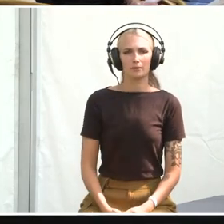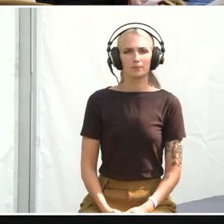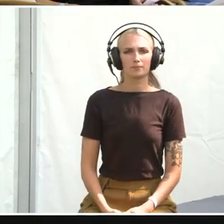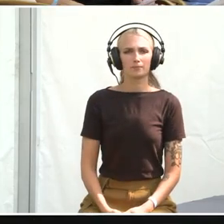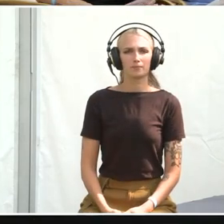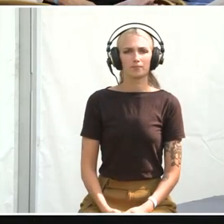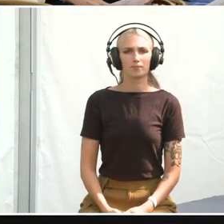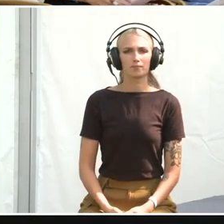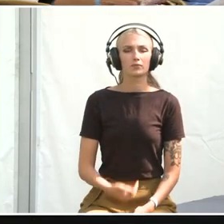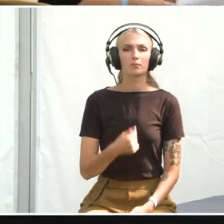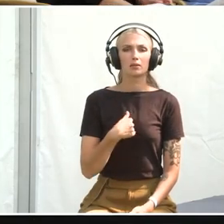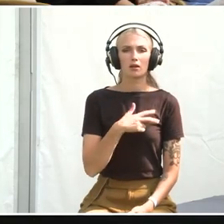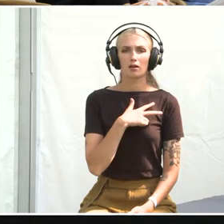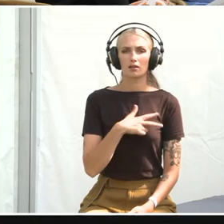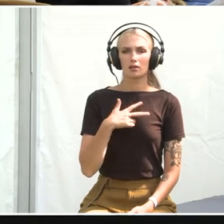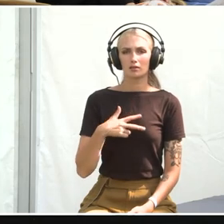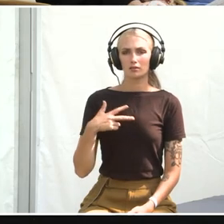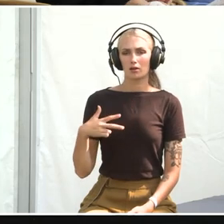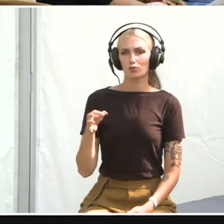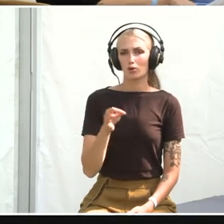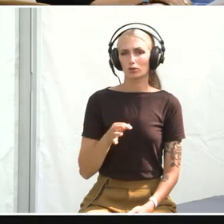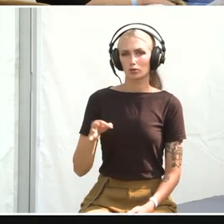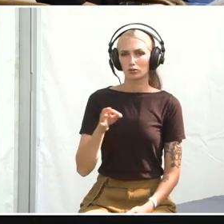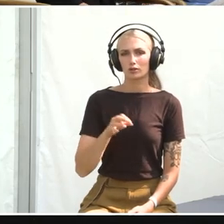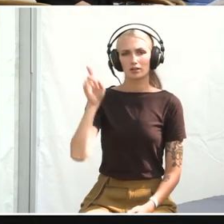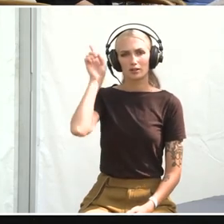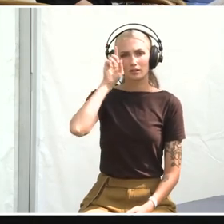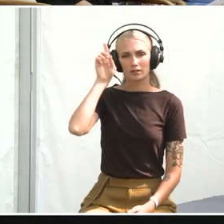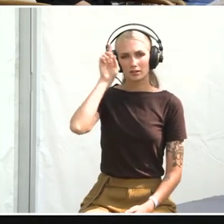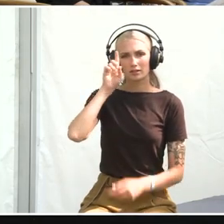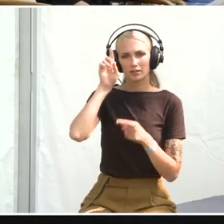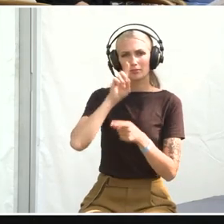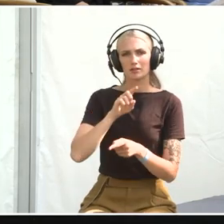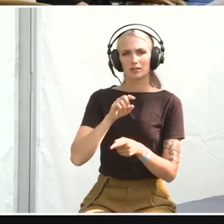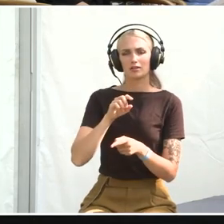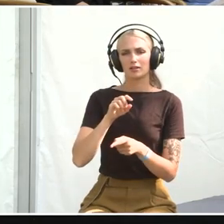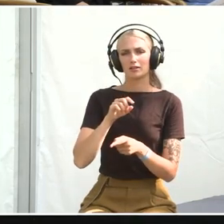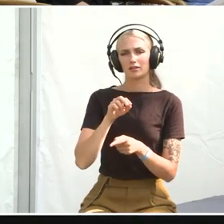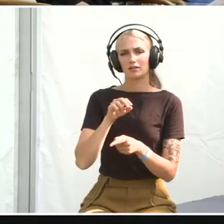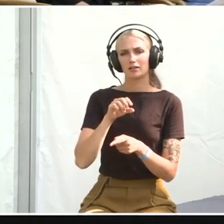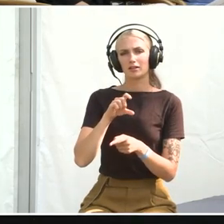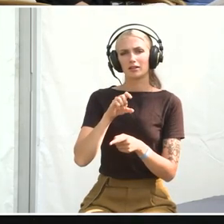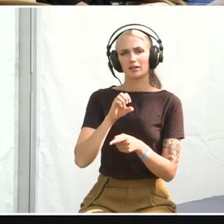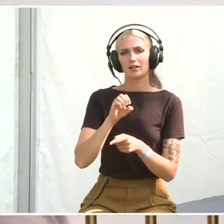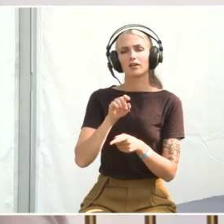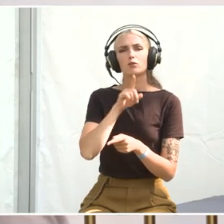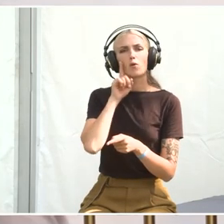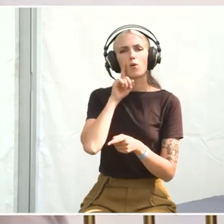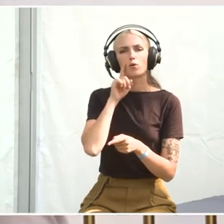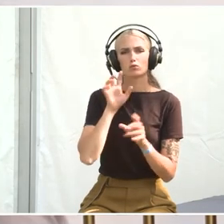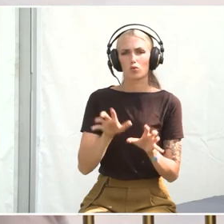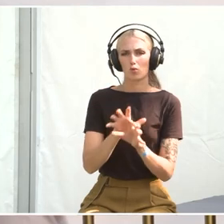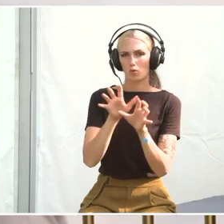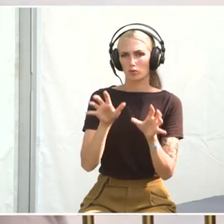I come from a Danish NGO and organization called Center for Digital Pedagogy, in English, Center for Digital Youth Care. We